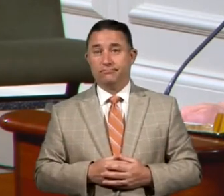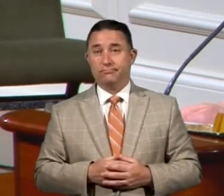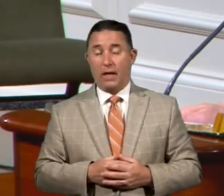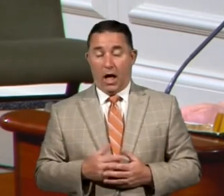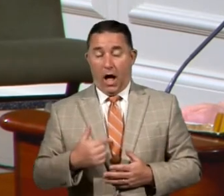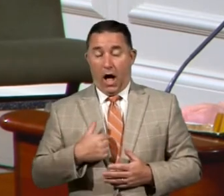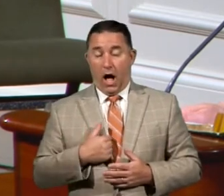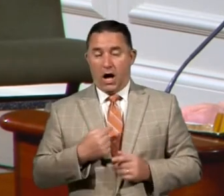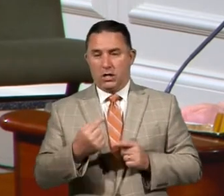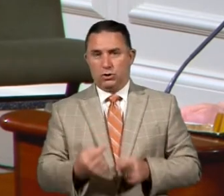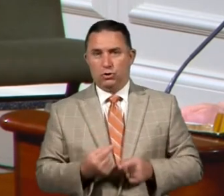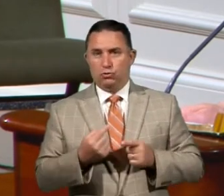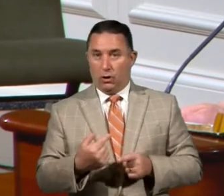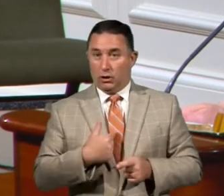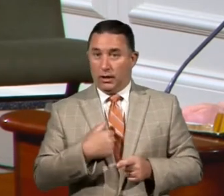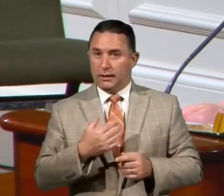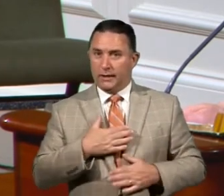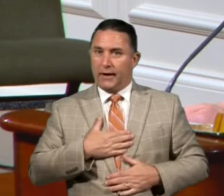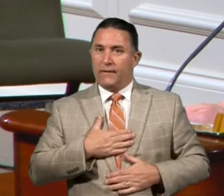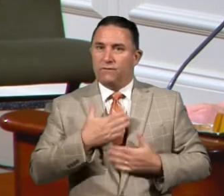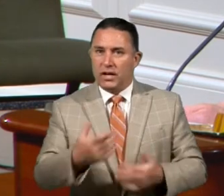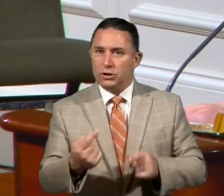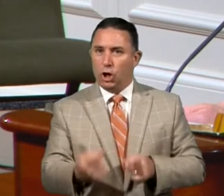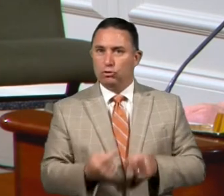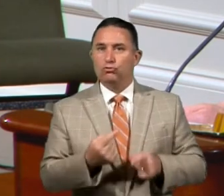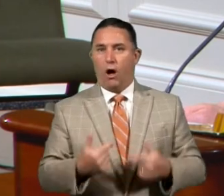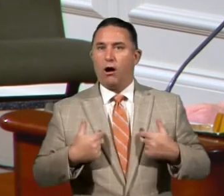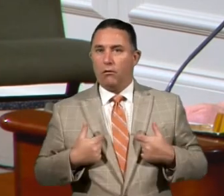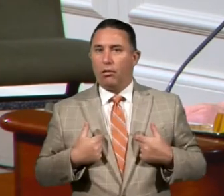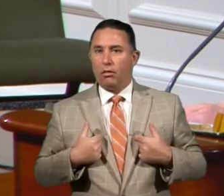Now, I struggle with this, I have to confess.